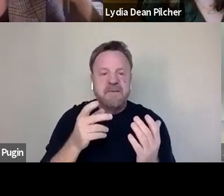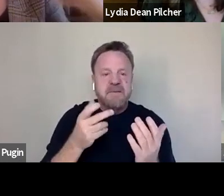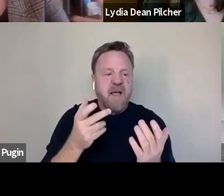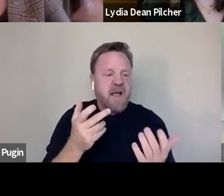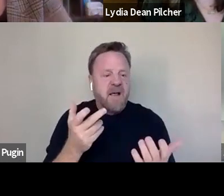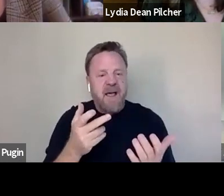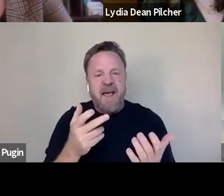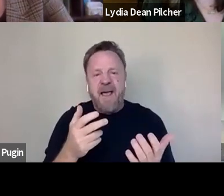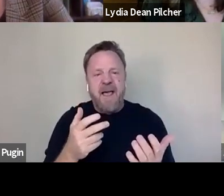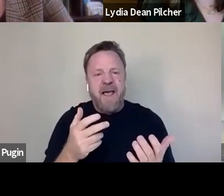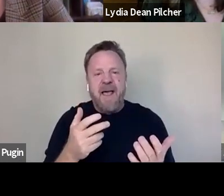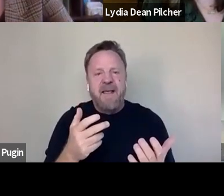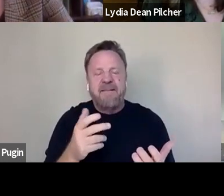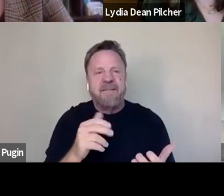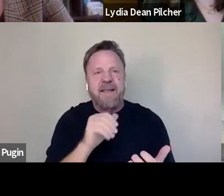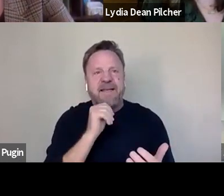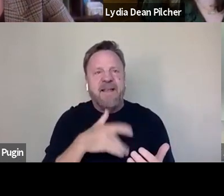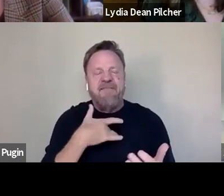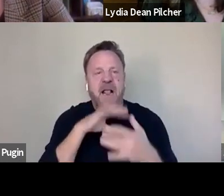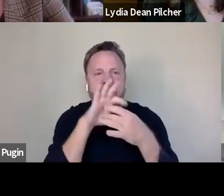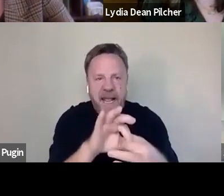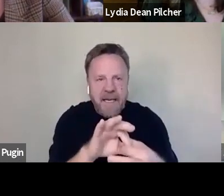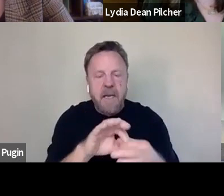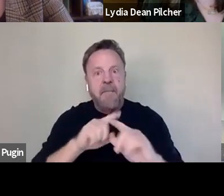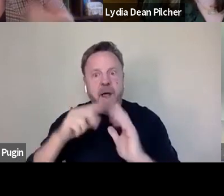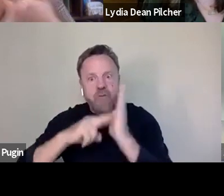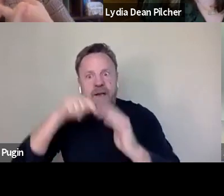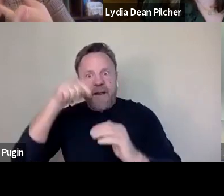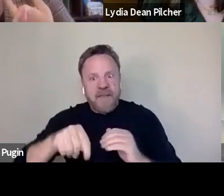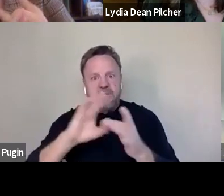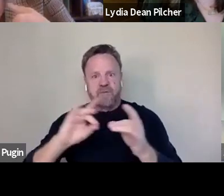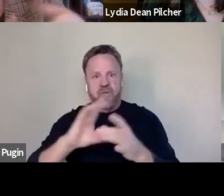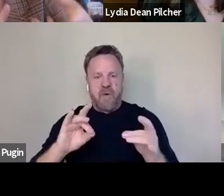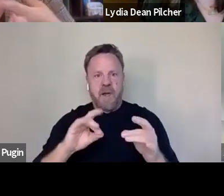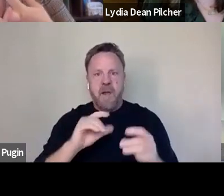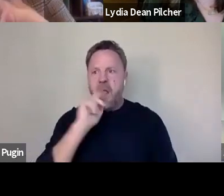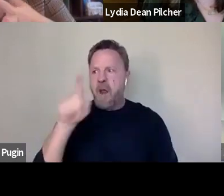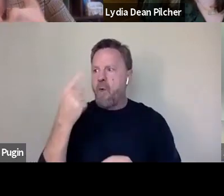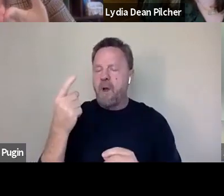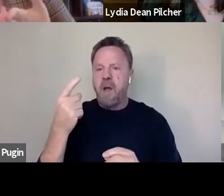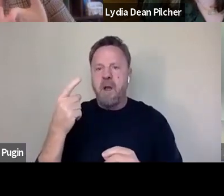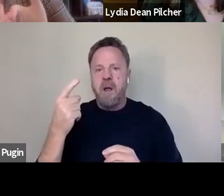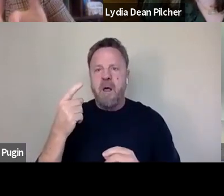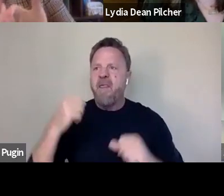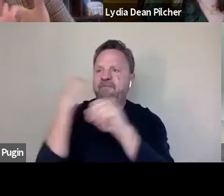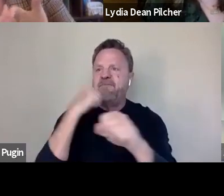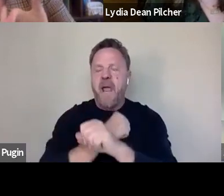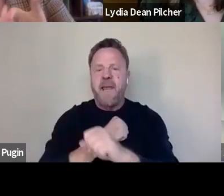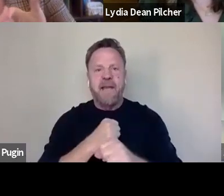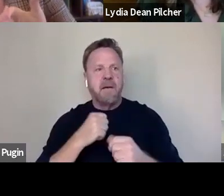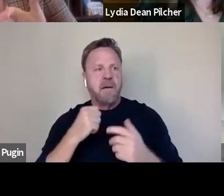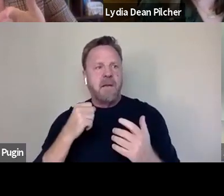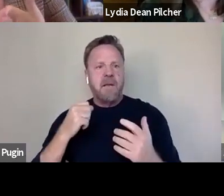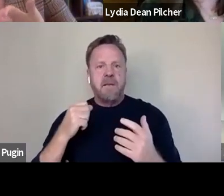so completely connected to. And to read this story and to say, not only are they standing up and fighting this fight that is